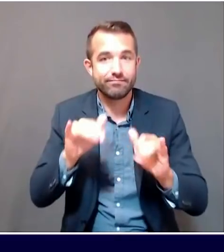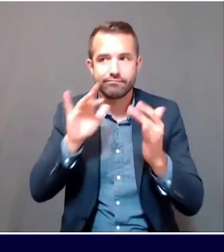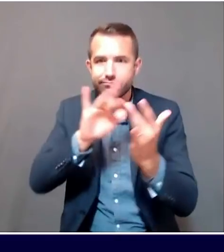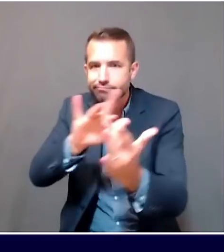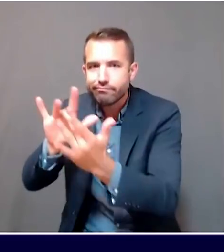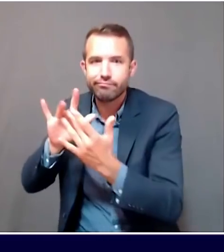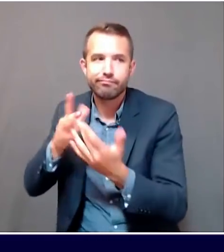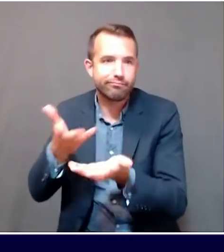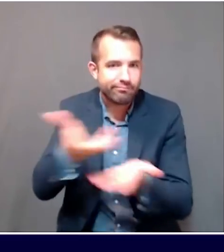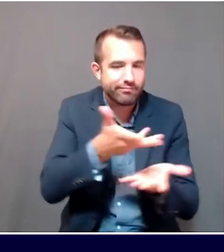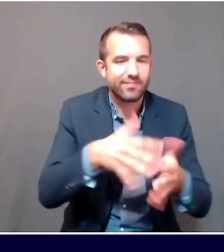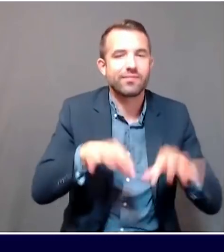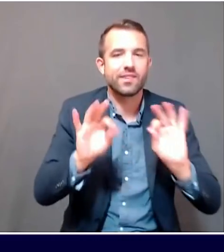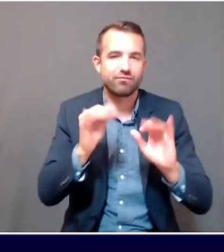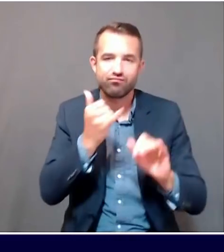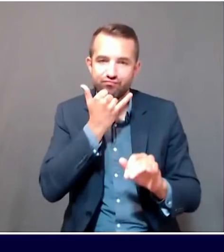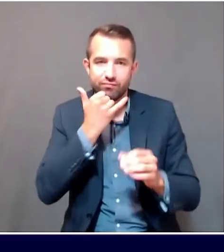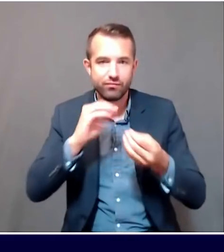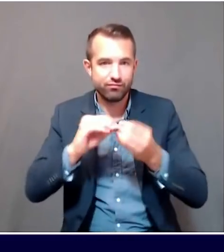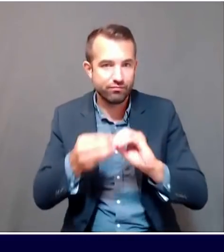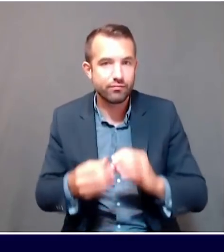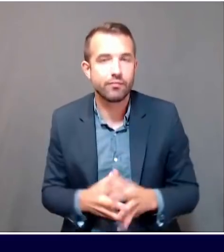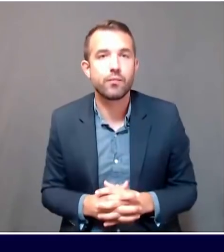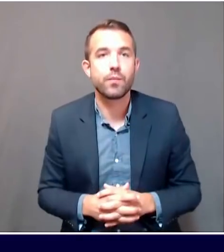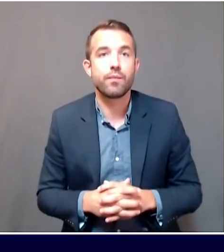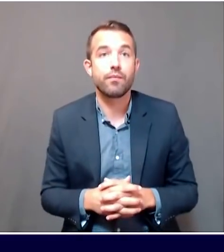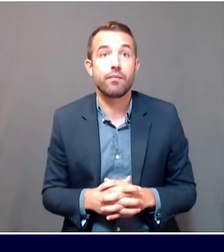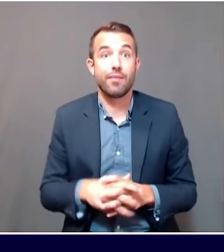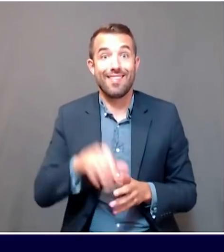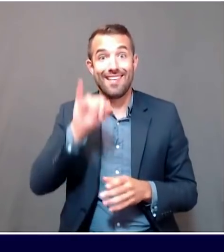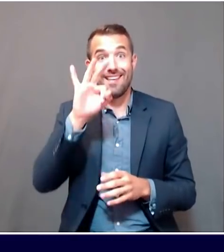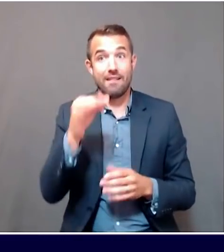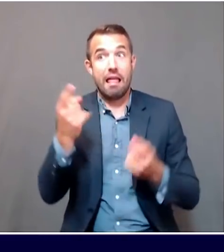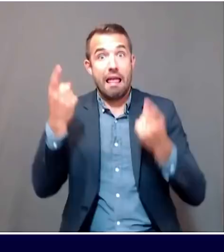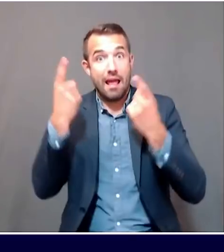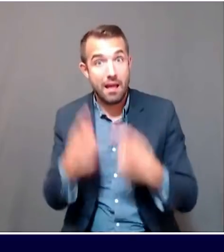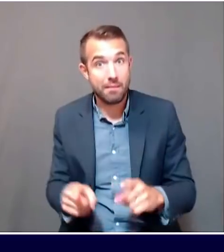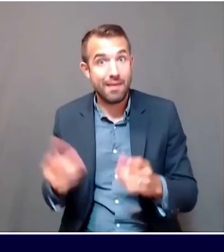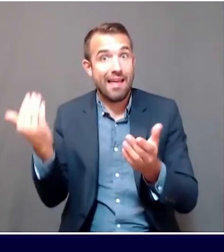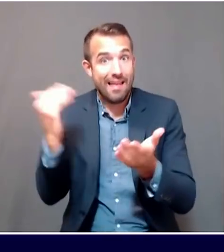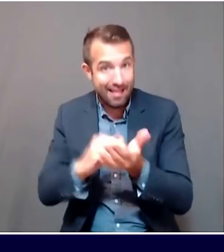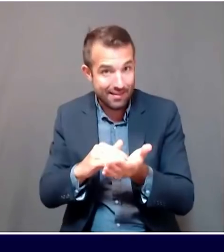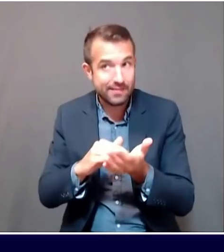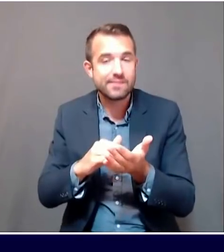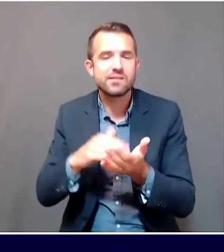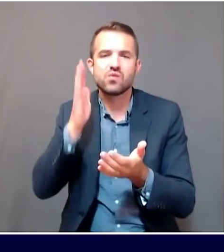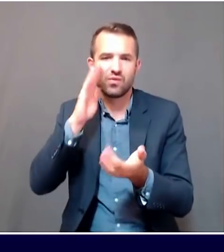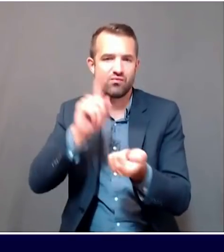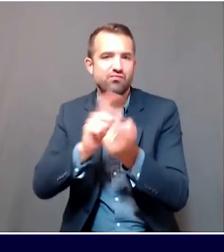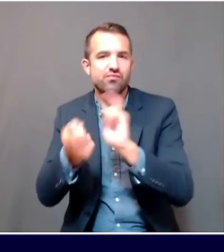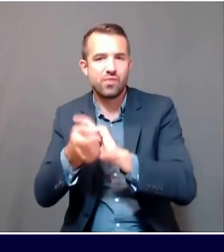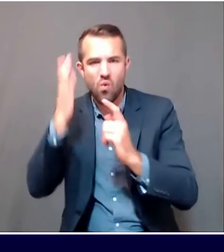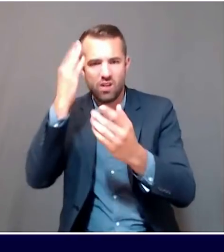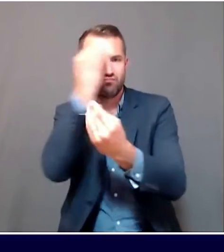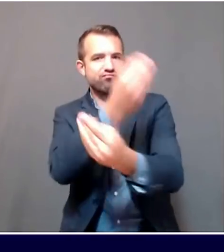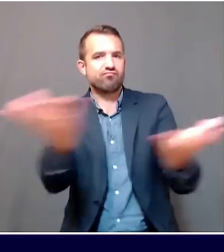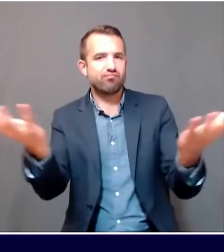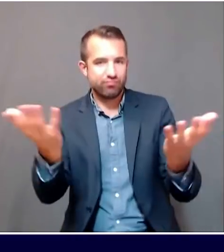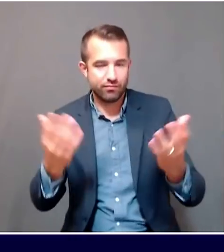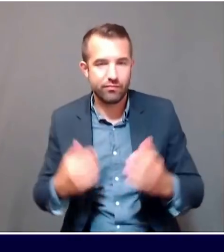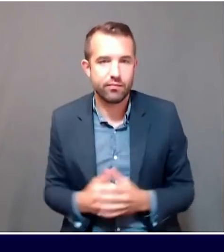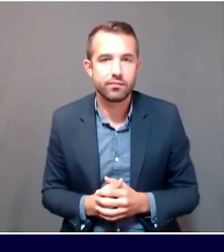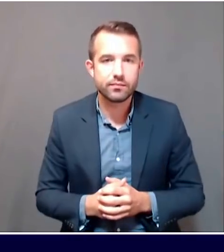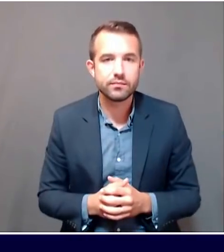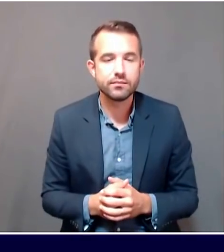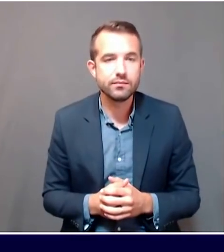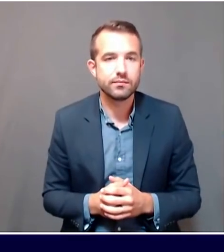situations occur in the future, we'll make sure that we update individuals and that we update the public based on the information that we find